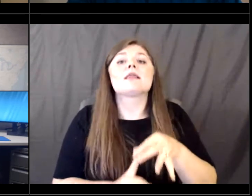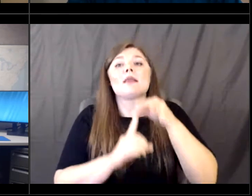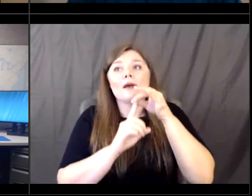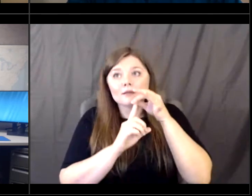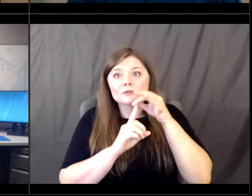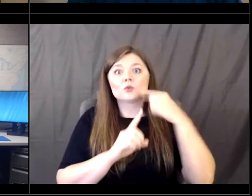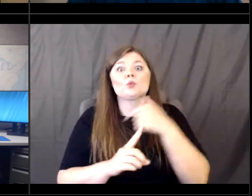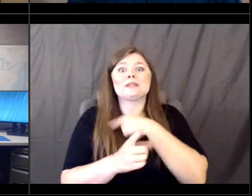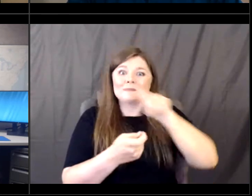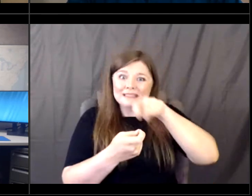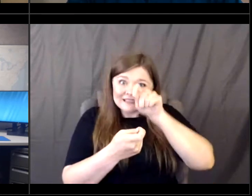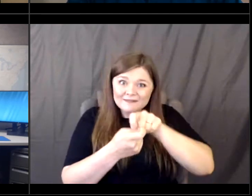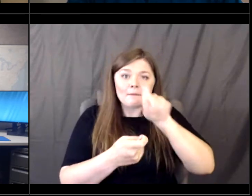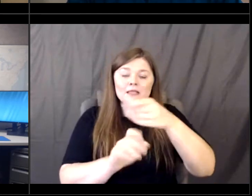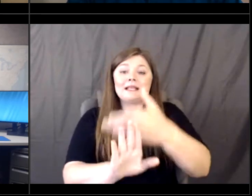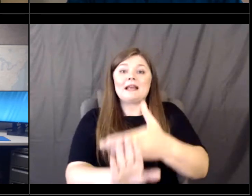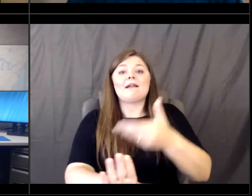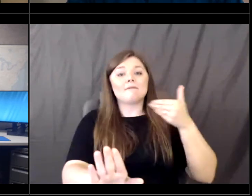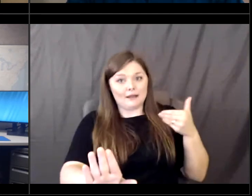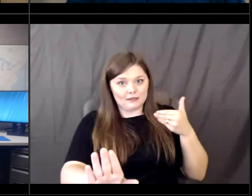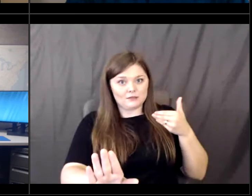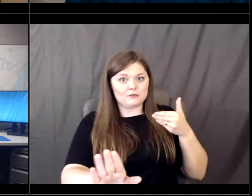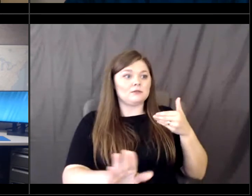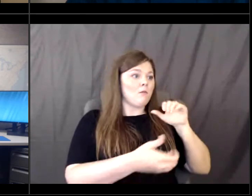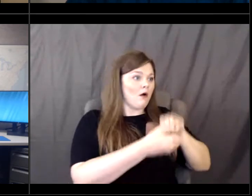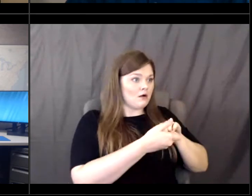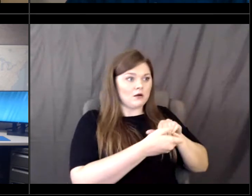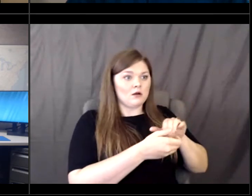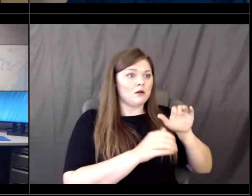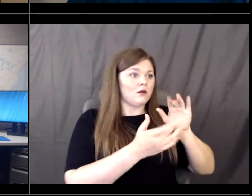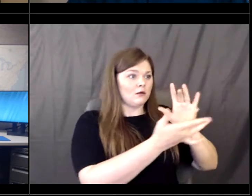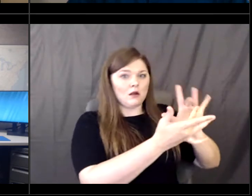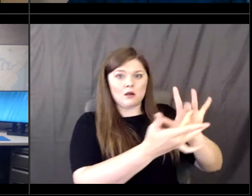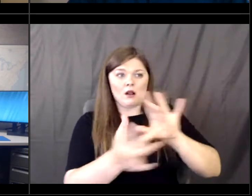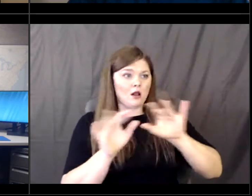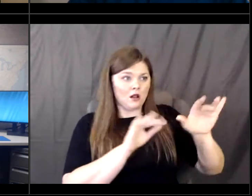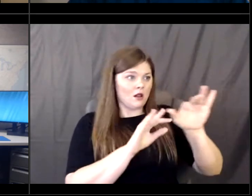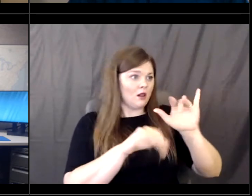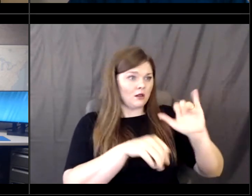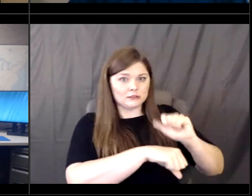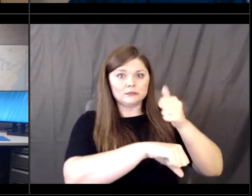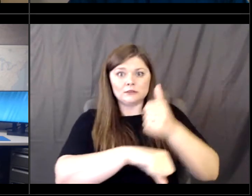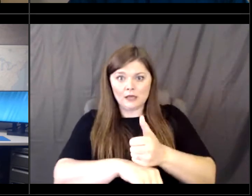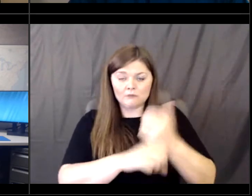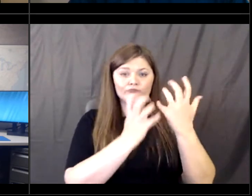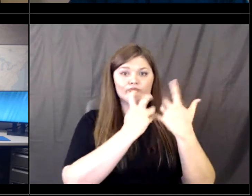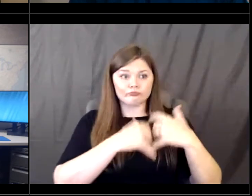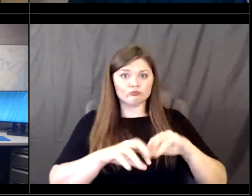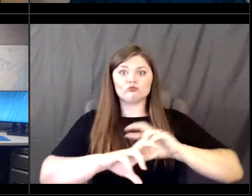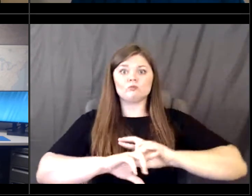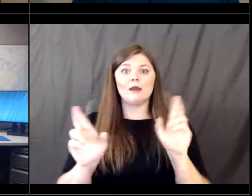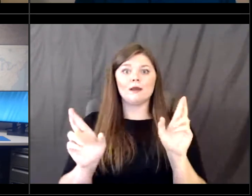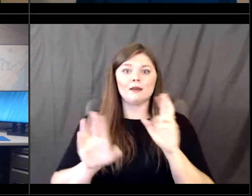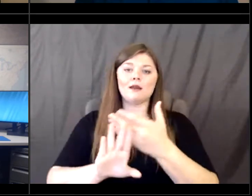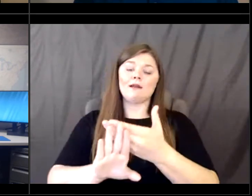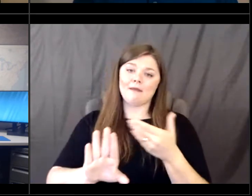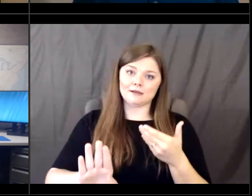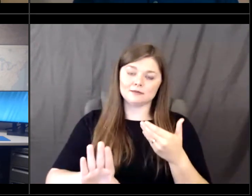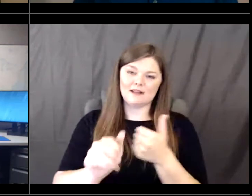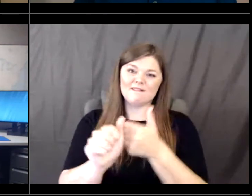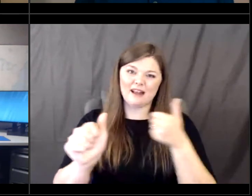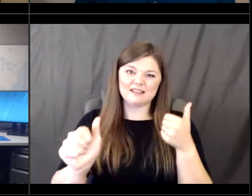advance to have our partners get that accessibility set up for us. That's about